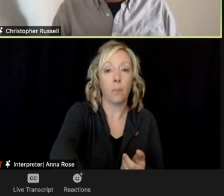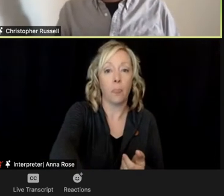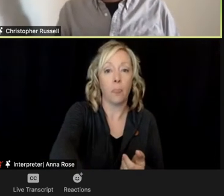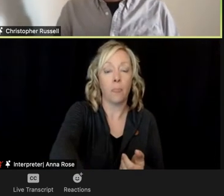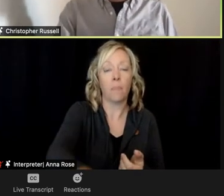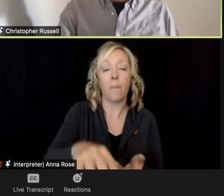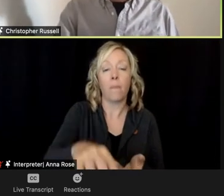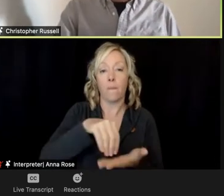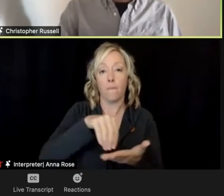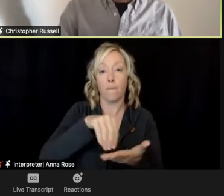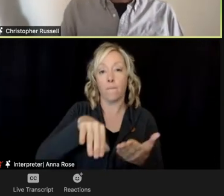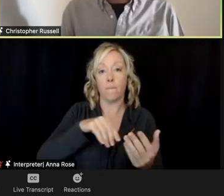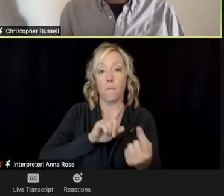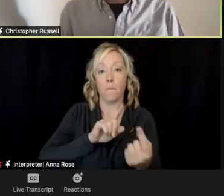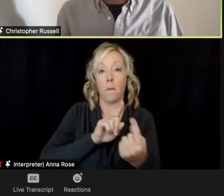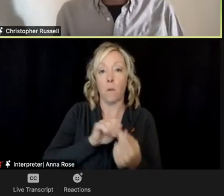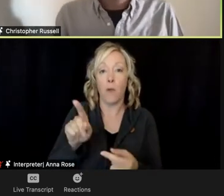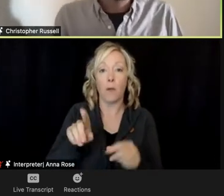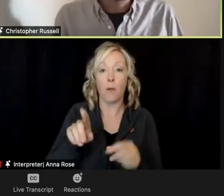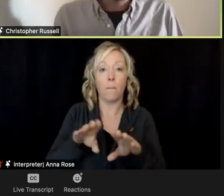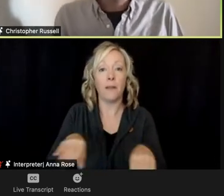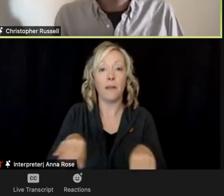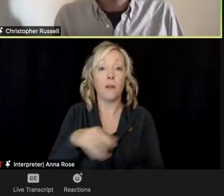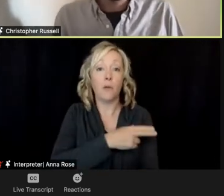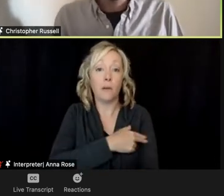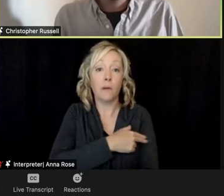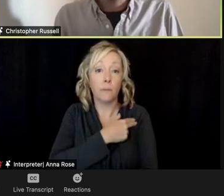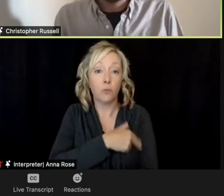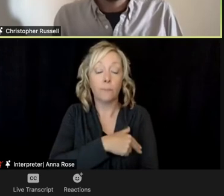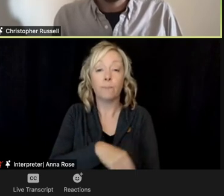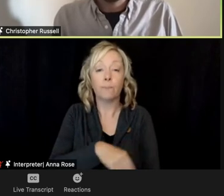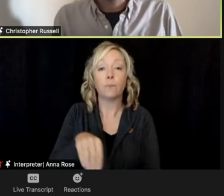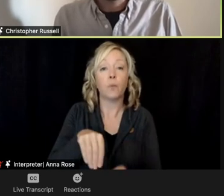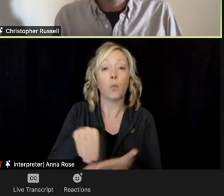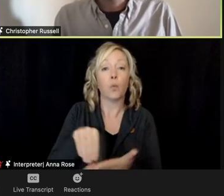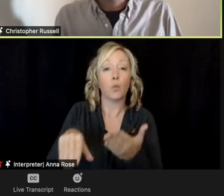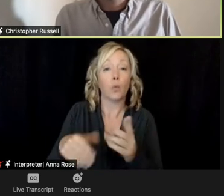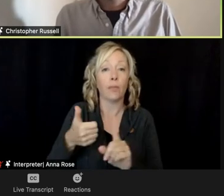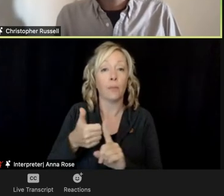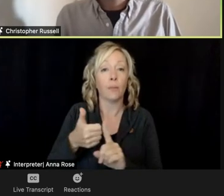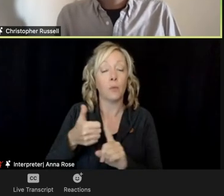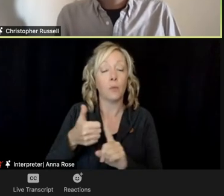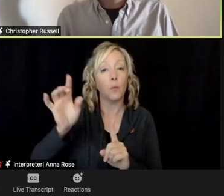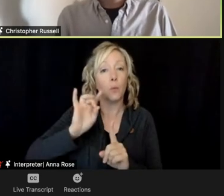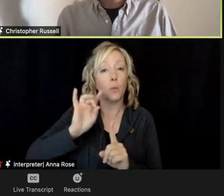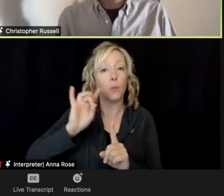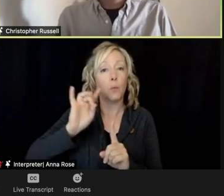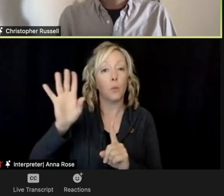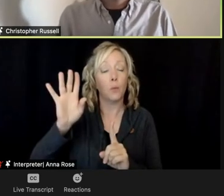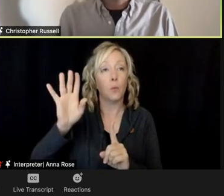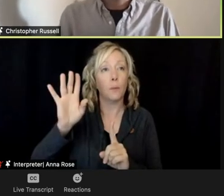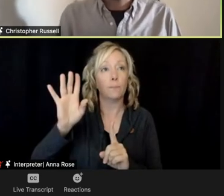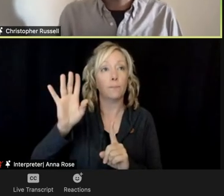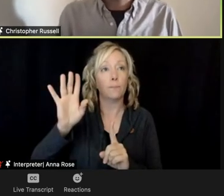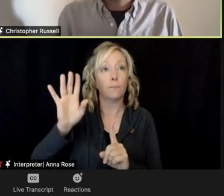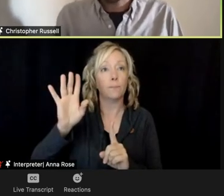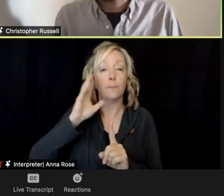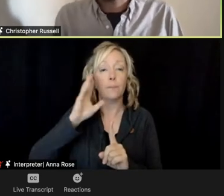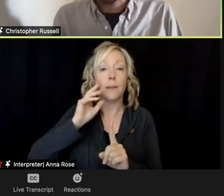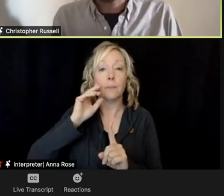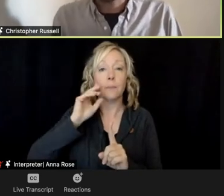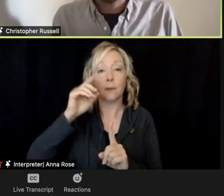a hospital, in a pediatric hospital setting, and the student had sustained a very significant brain